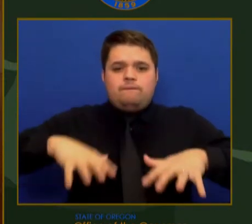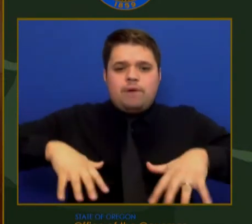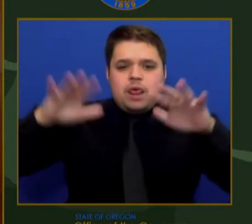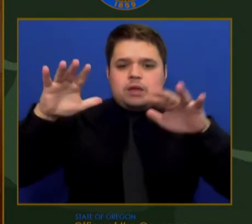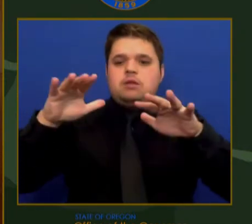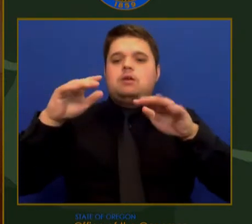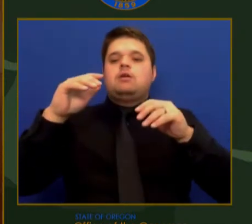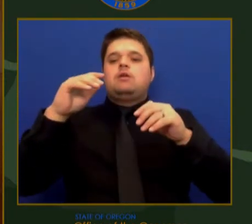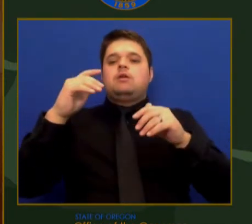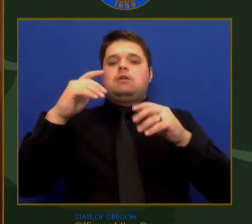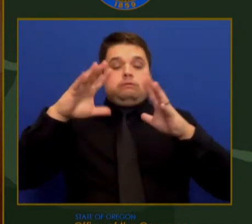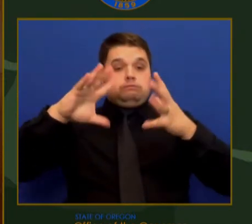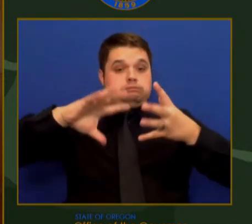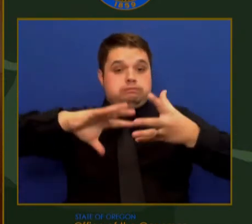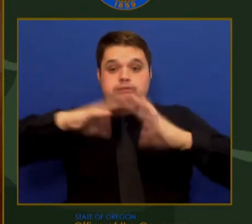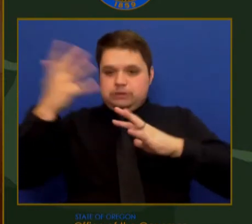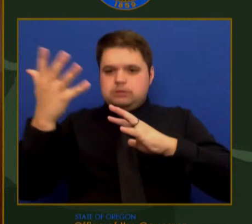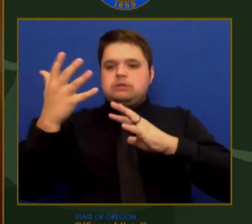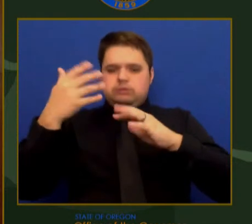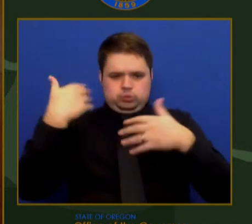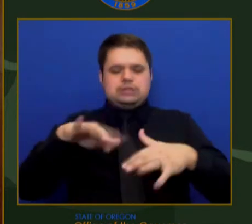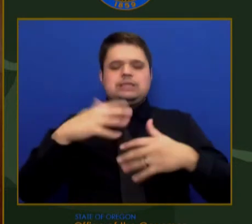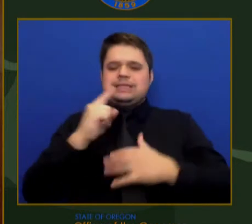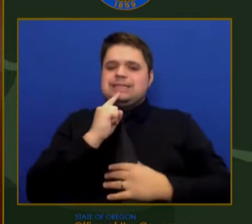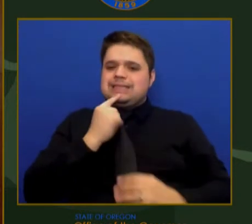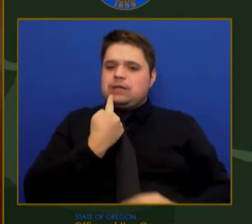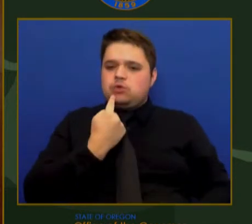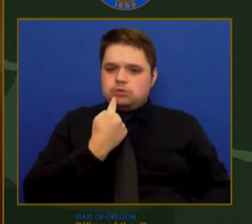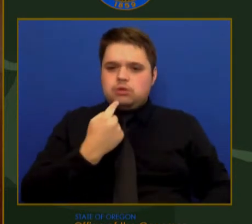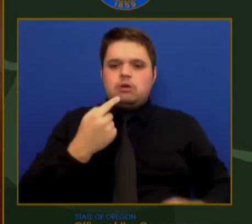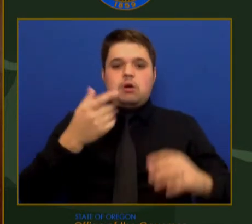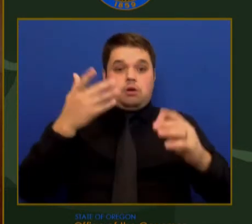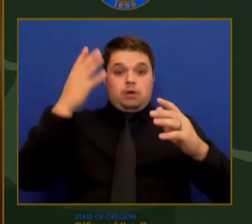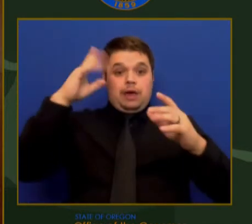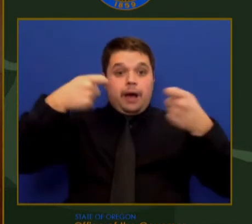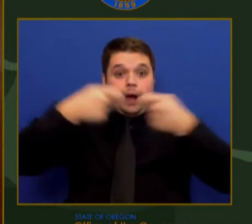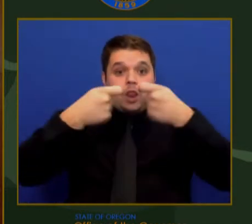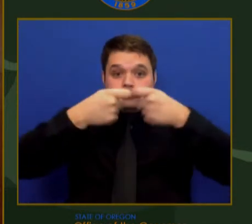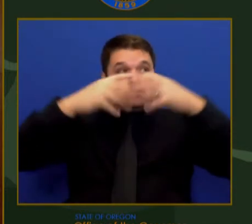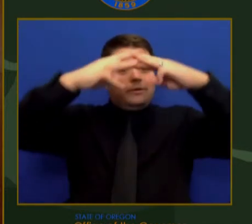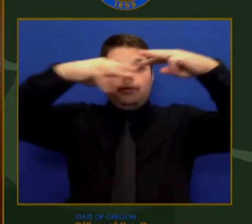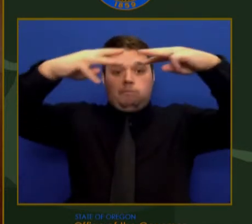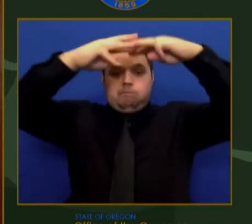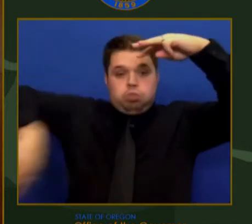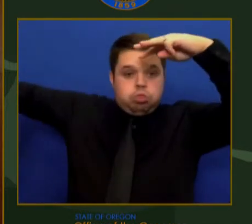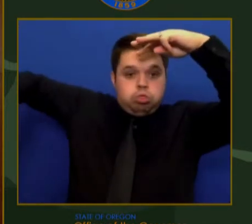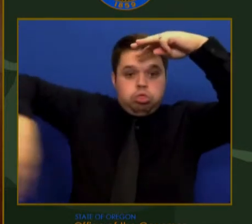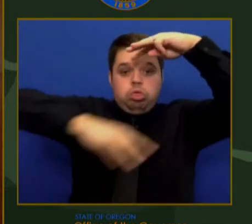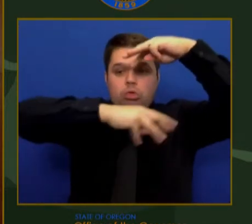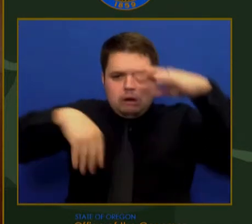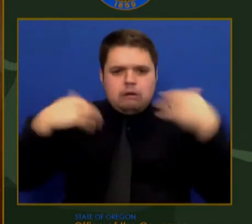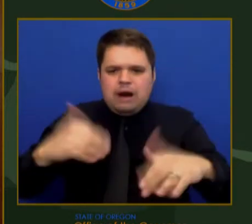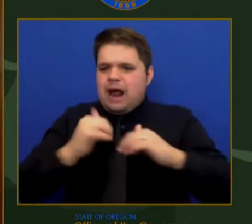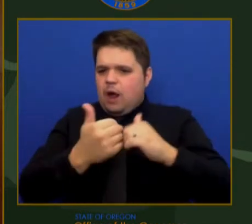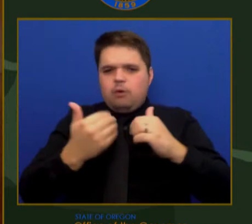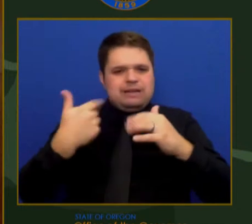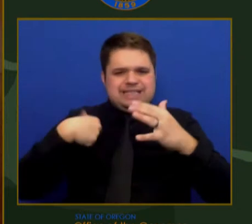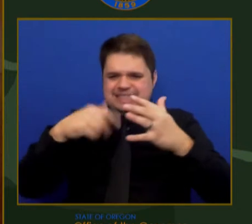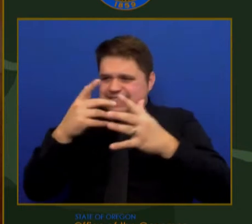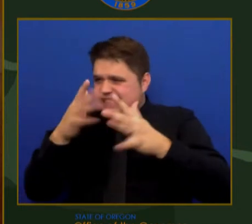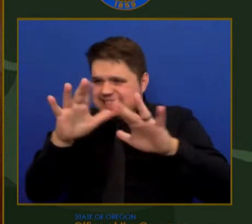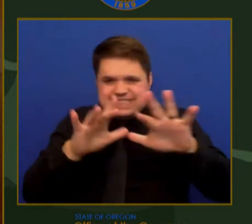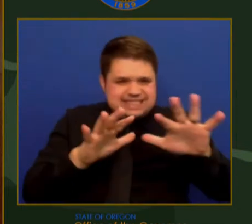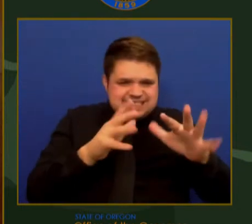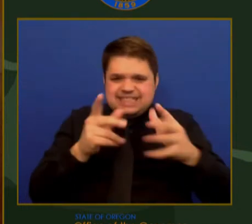massive power outages from winter storms. And the effects of every one of these extreme weather